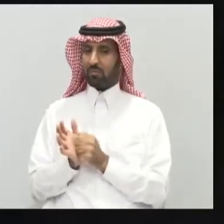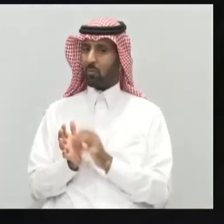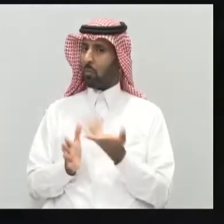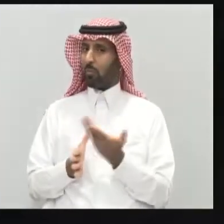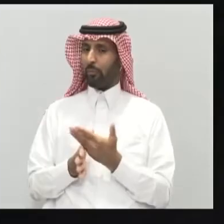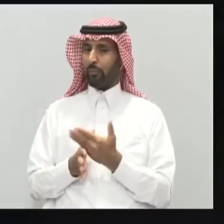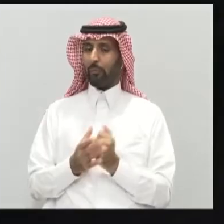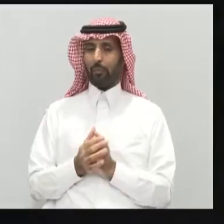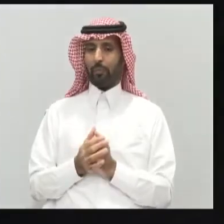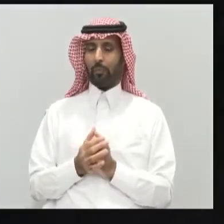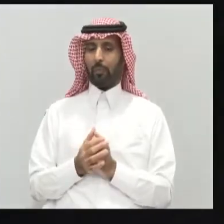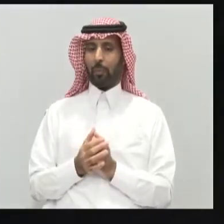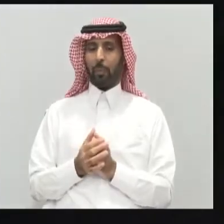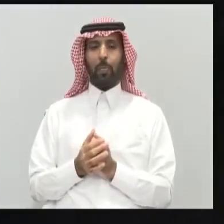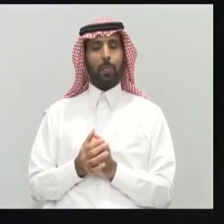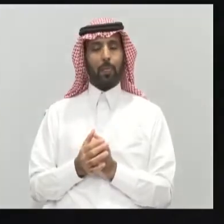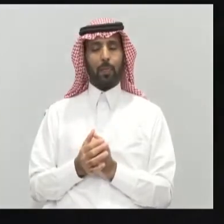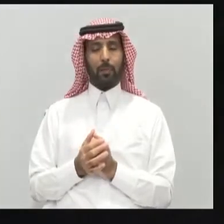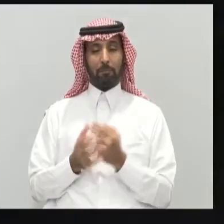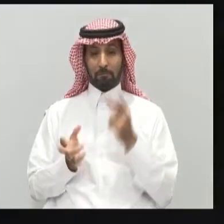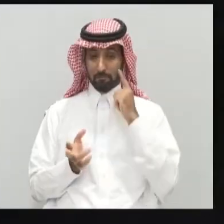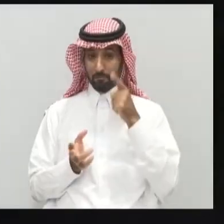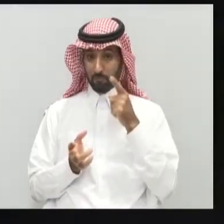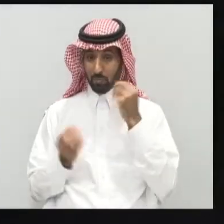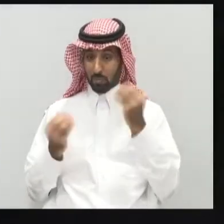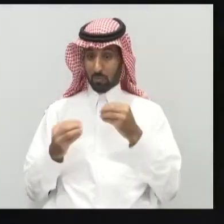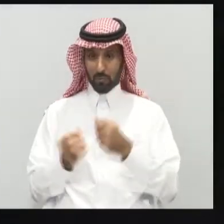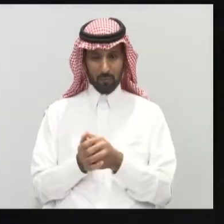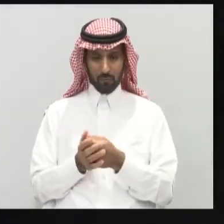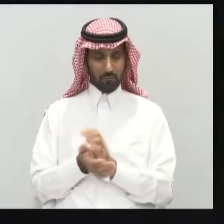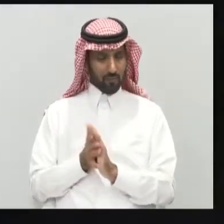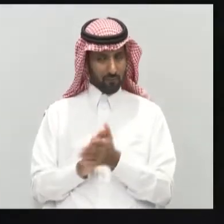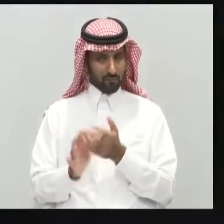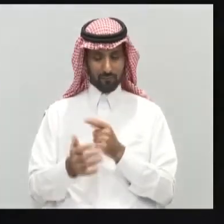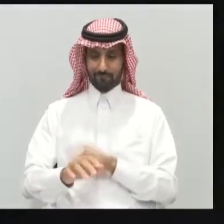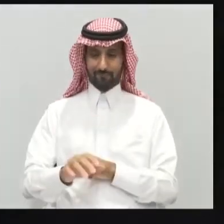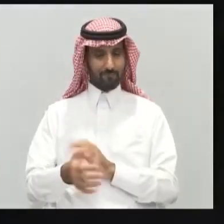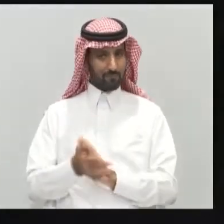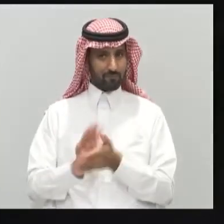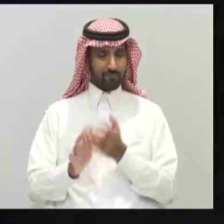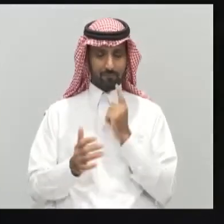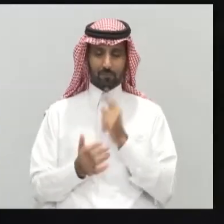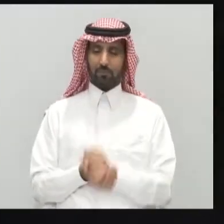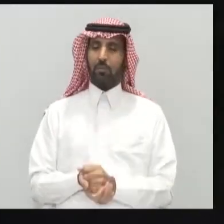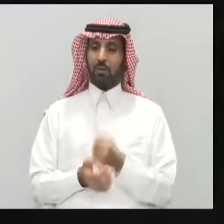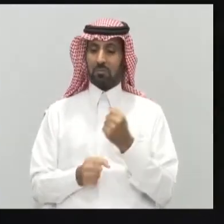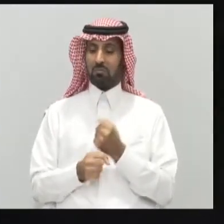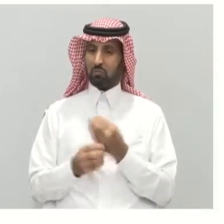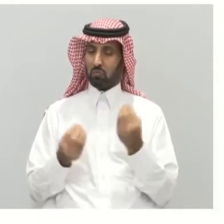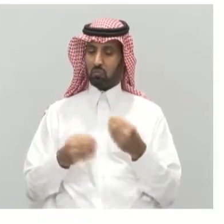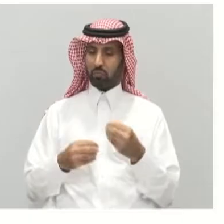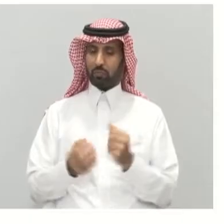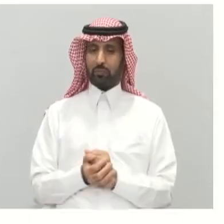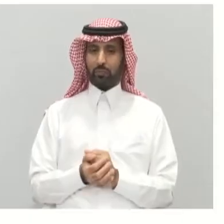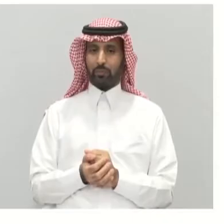Why? What happened? Okay, you didn't have much money, you didn't have time, you have other things to do. Excellent.